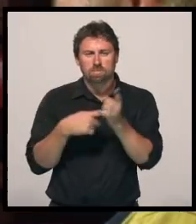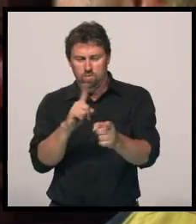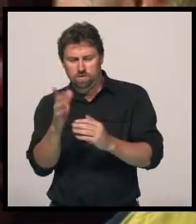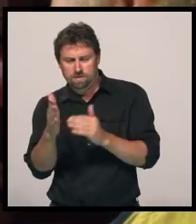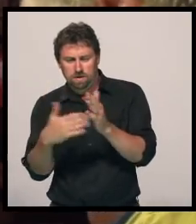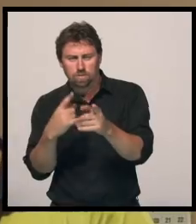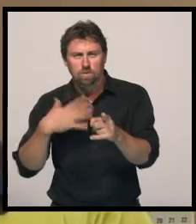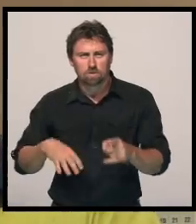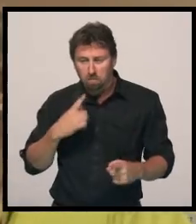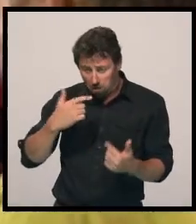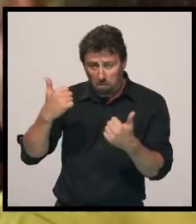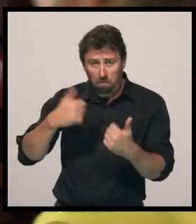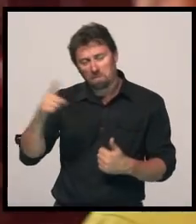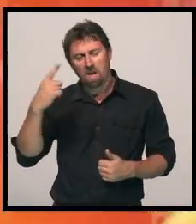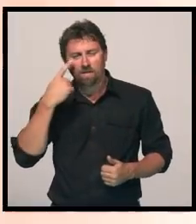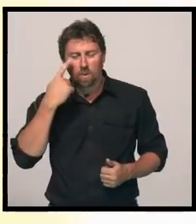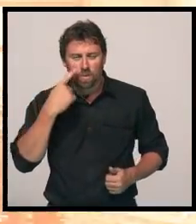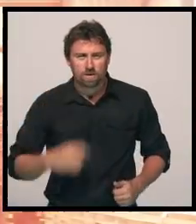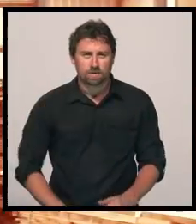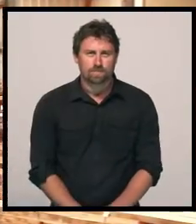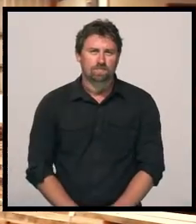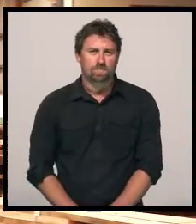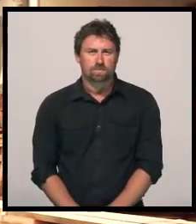okay. Can we go and have a look and see what you've got? sure. Terrific, let's go.